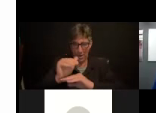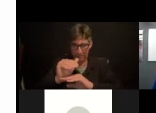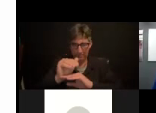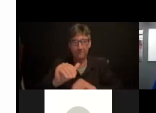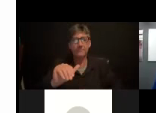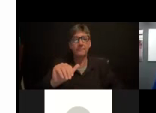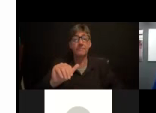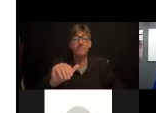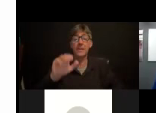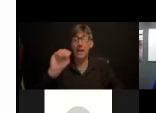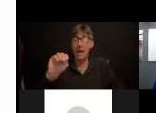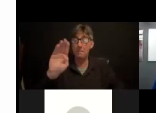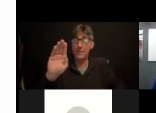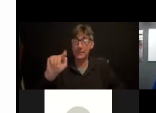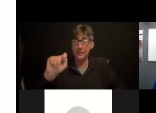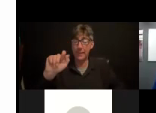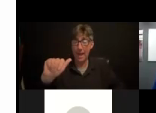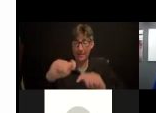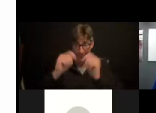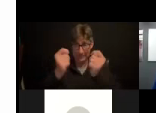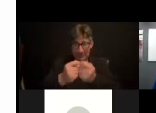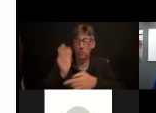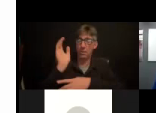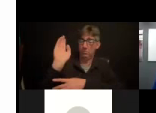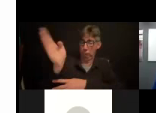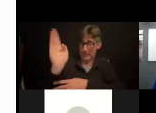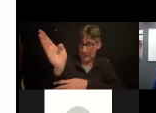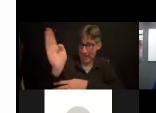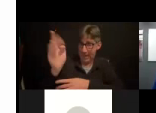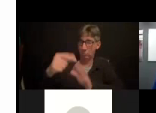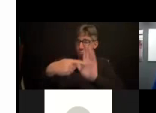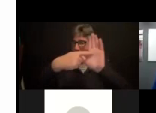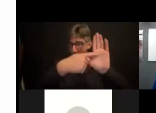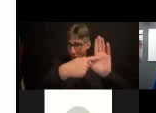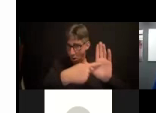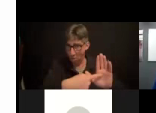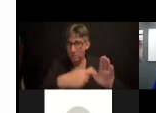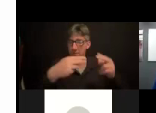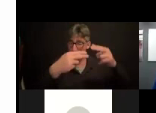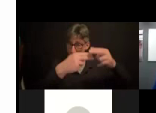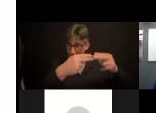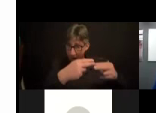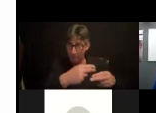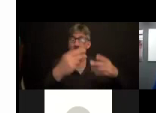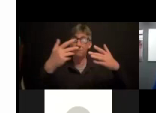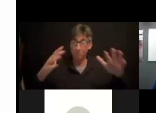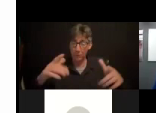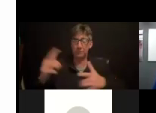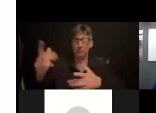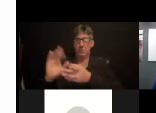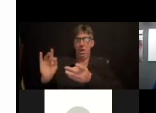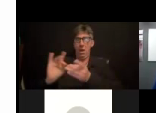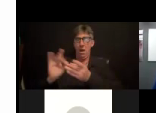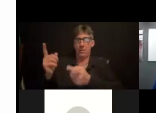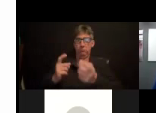the MBTA team has a presentation, and we ask you to please hold all comments until the end of our presentation. Second, we'd like to remind